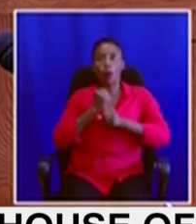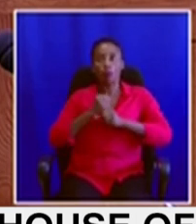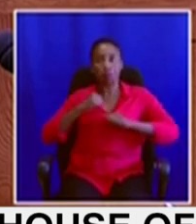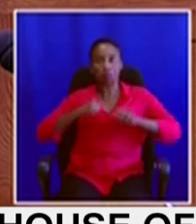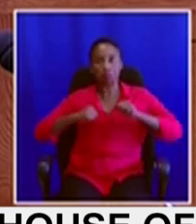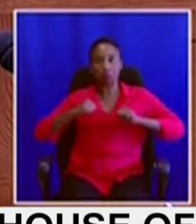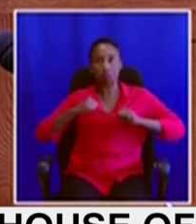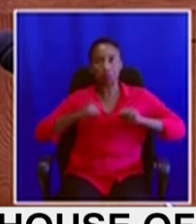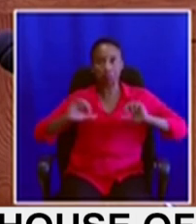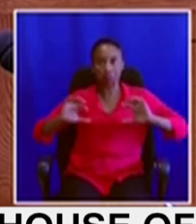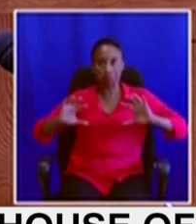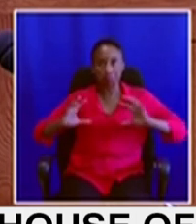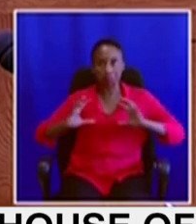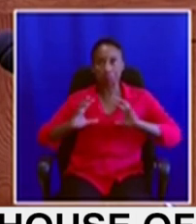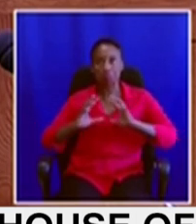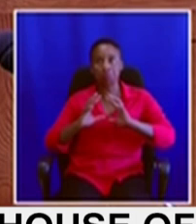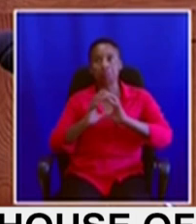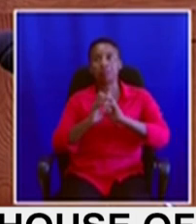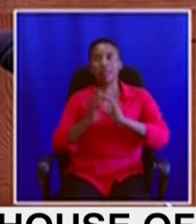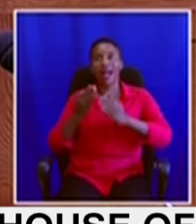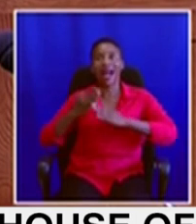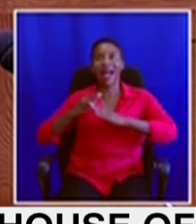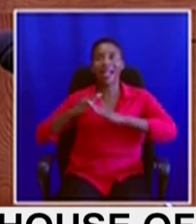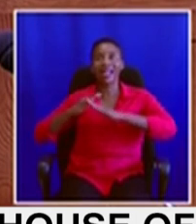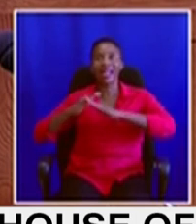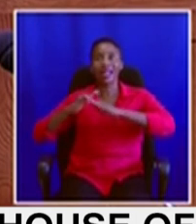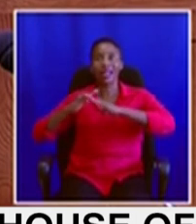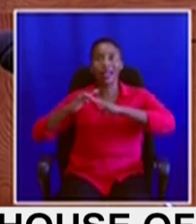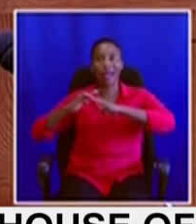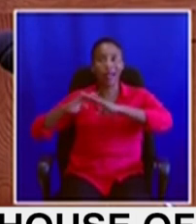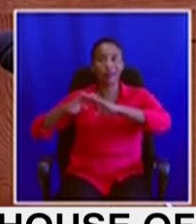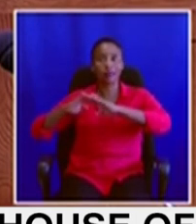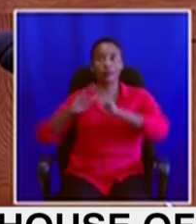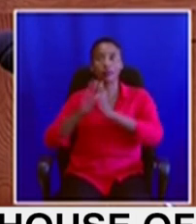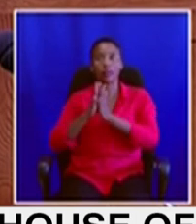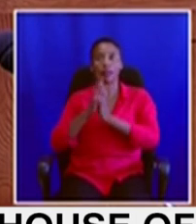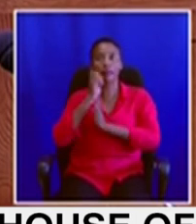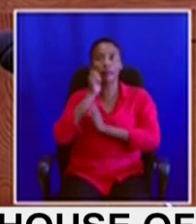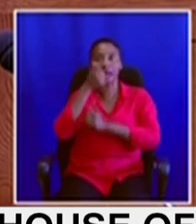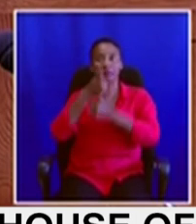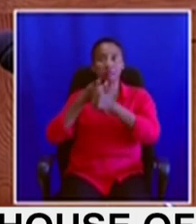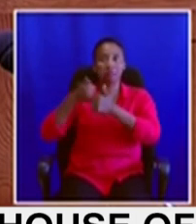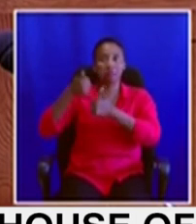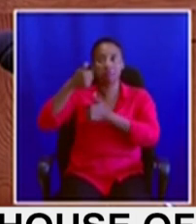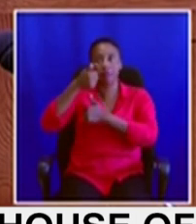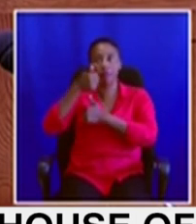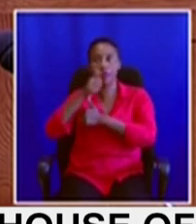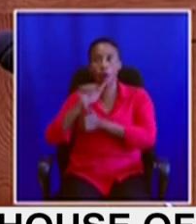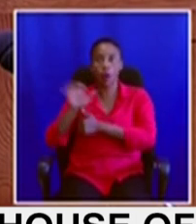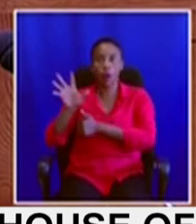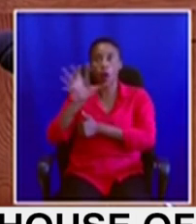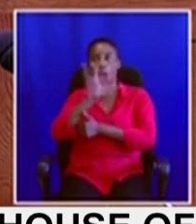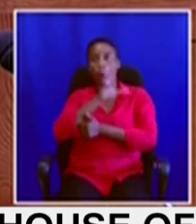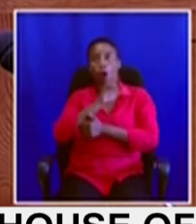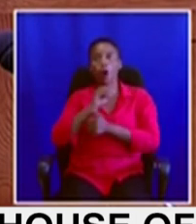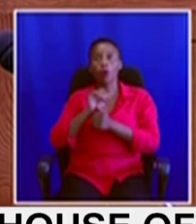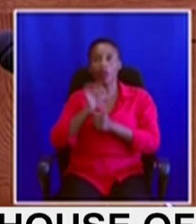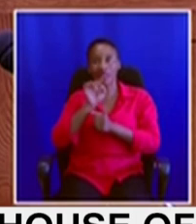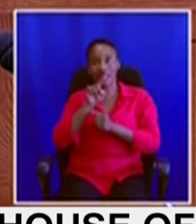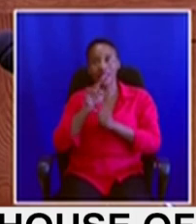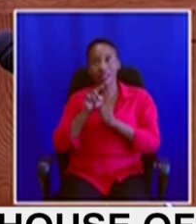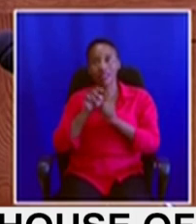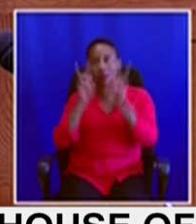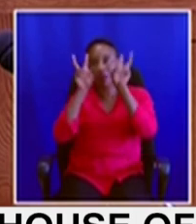against patriarchy and all that this notion of patriarchy represents.